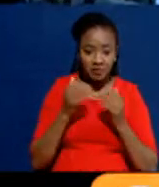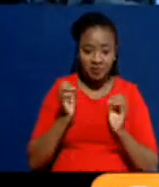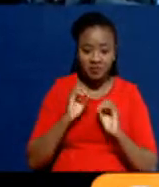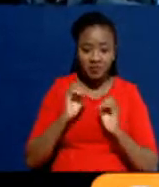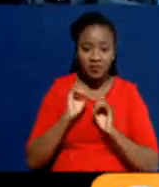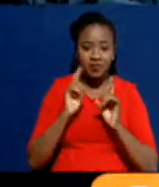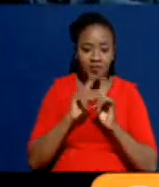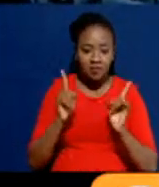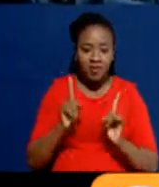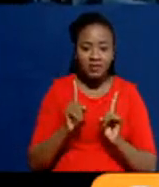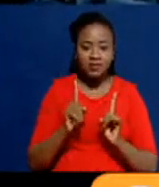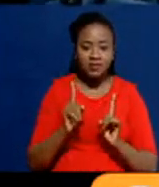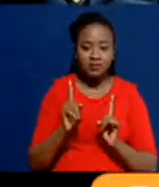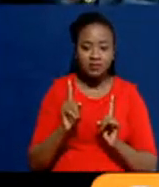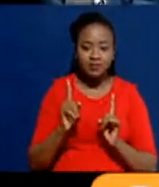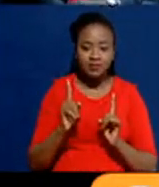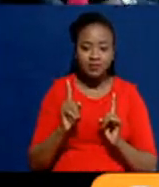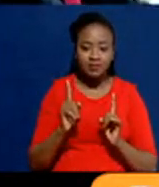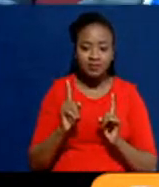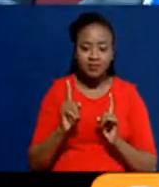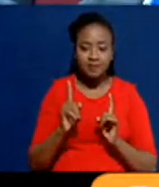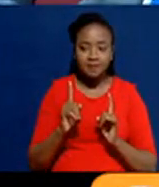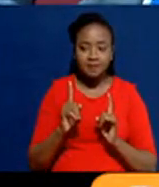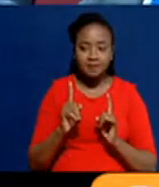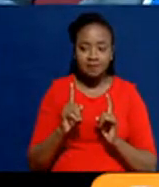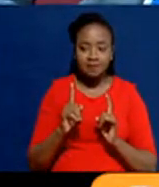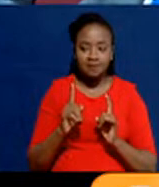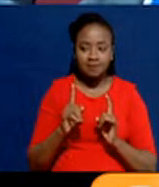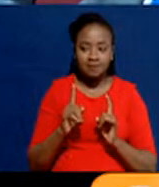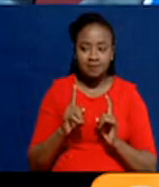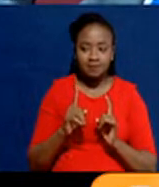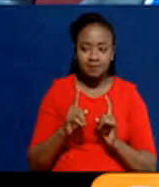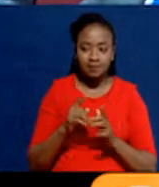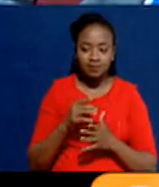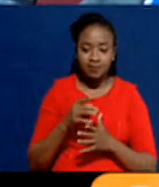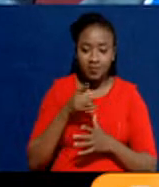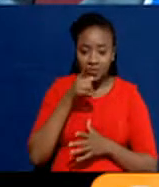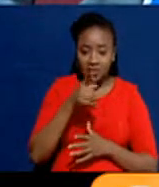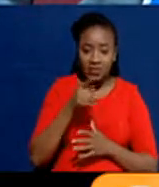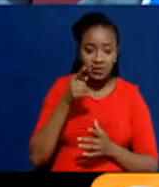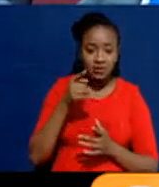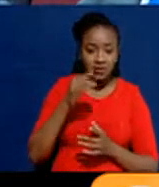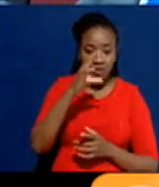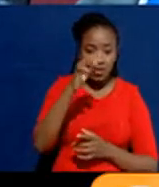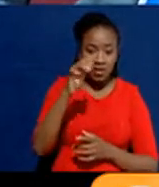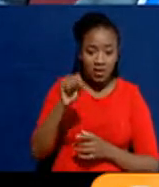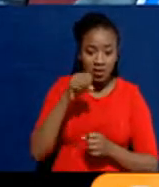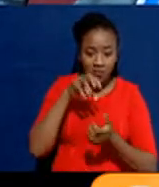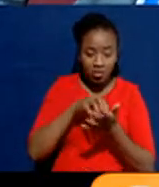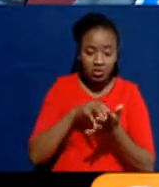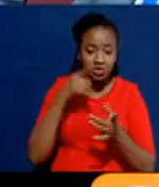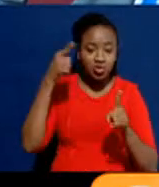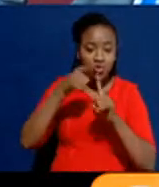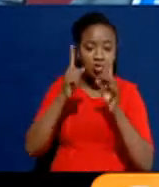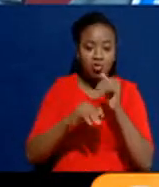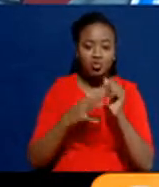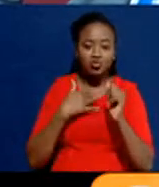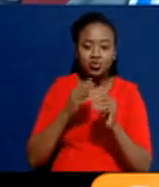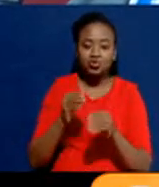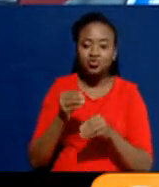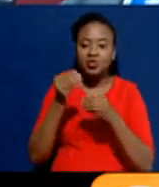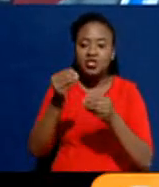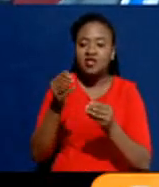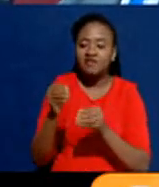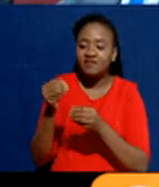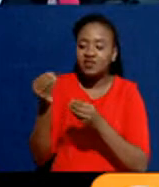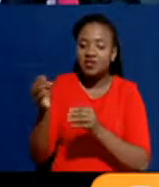the CAS office really was created to reward political cronies, first by Uhuru Kenyatta after